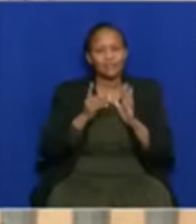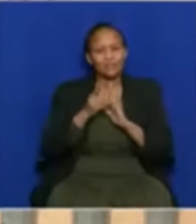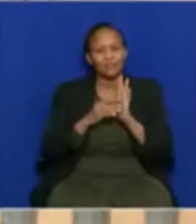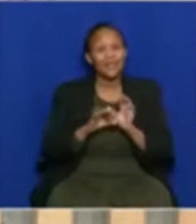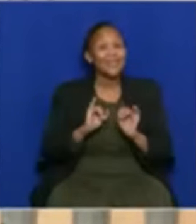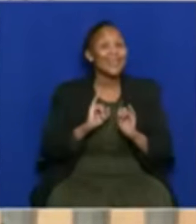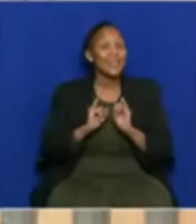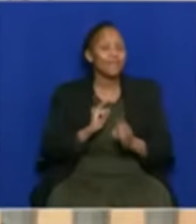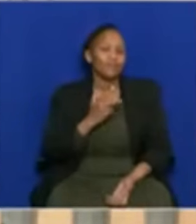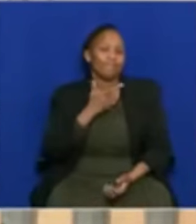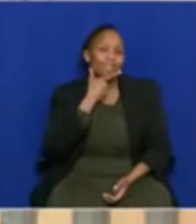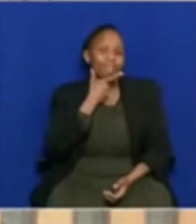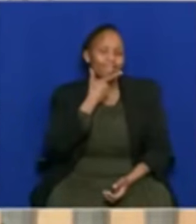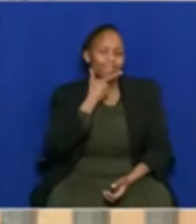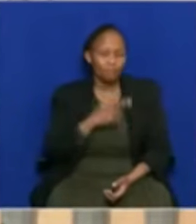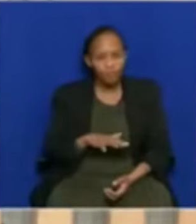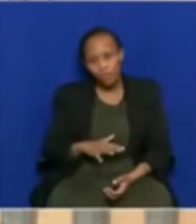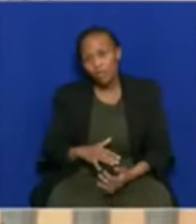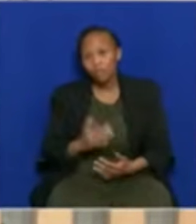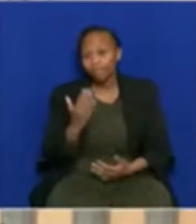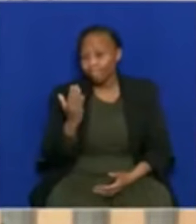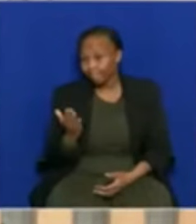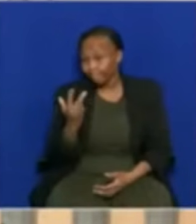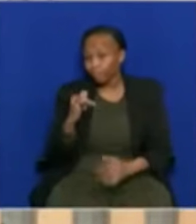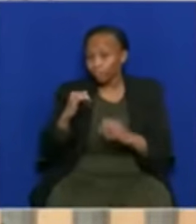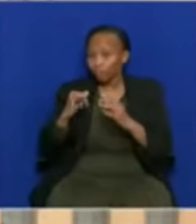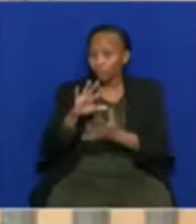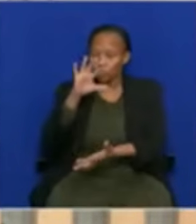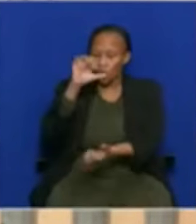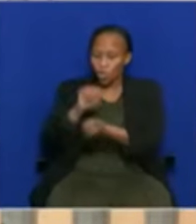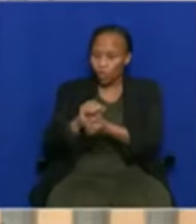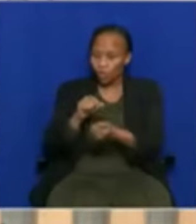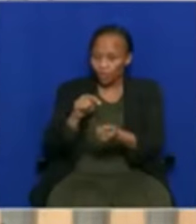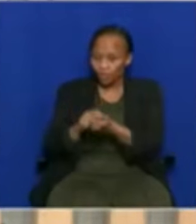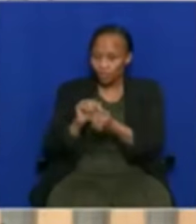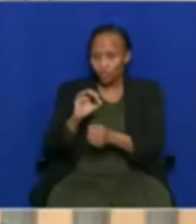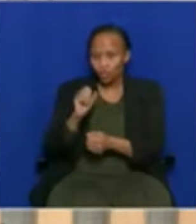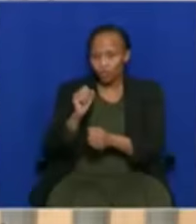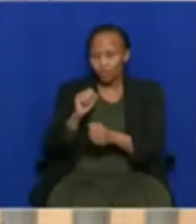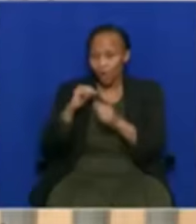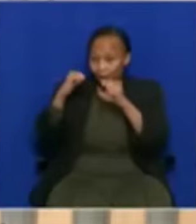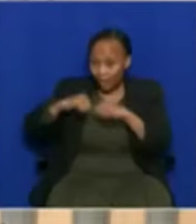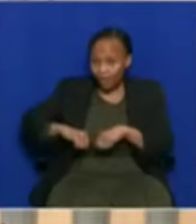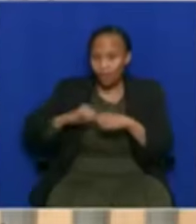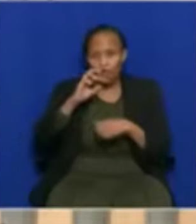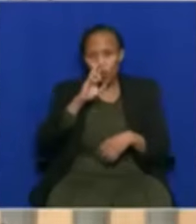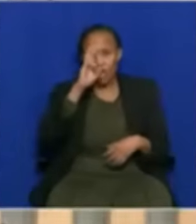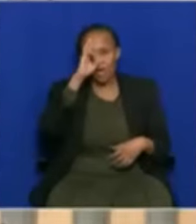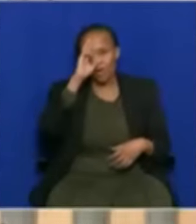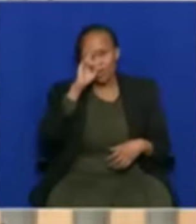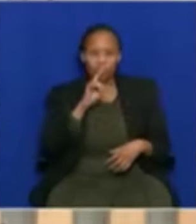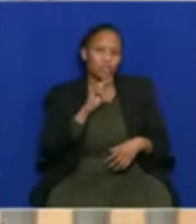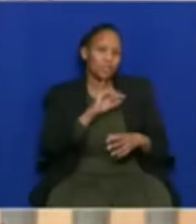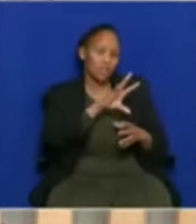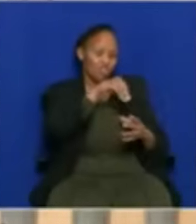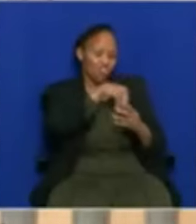Would you agree with that conclusion on your recollection and assessment of the contents of the docket?